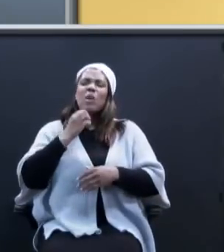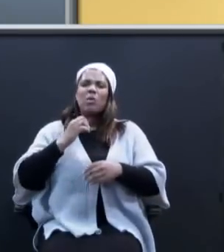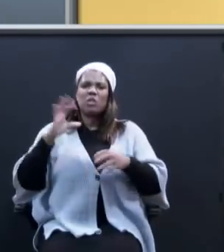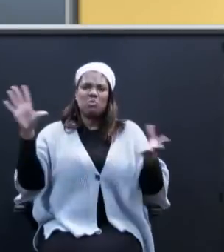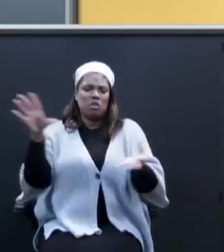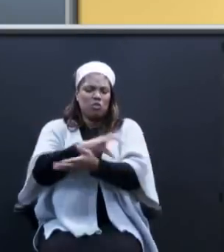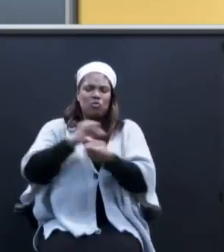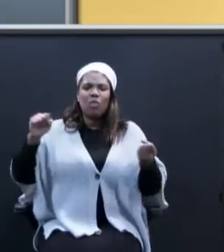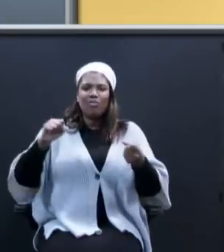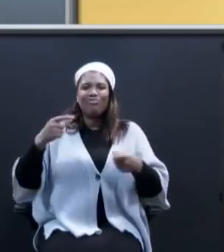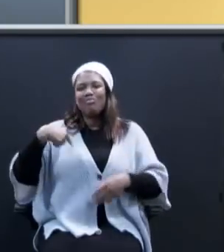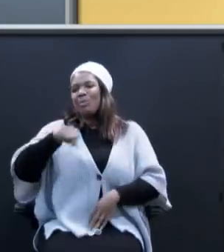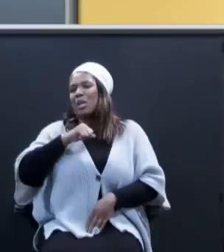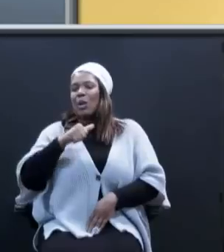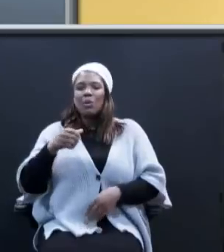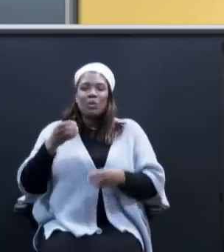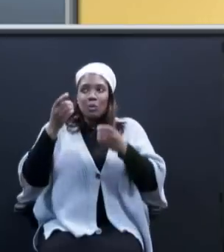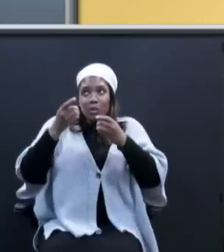dedication.